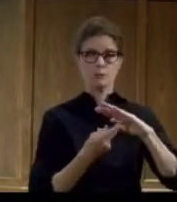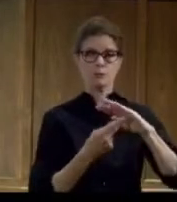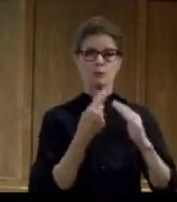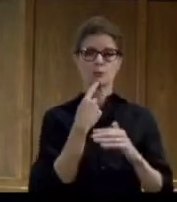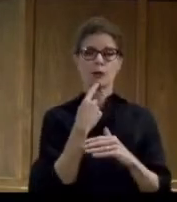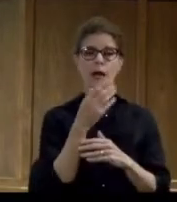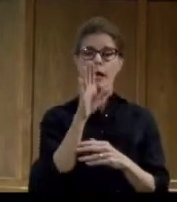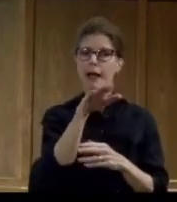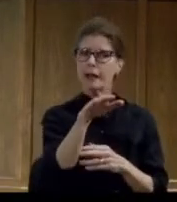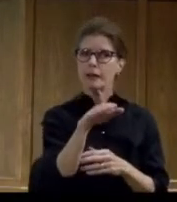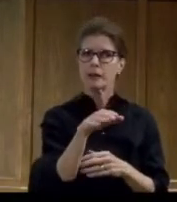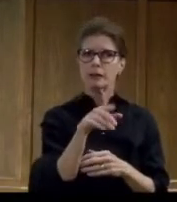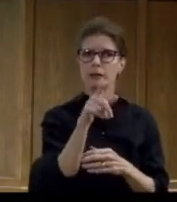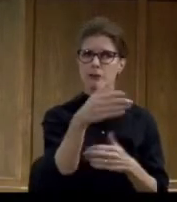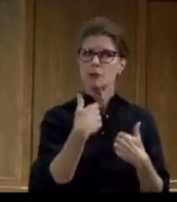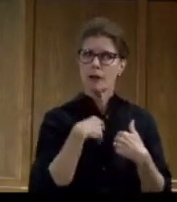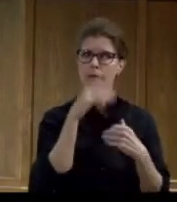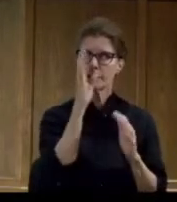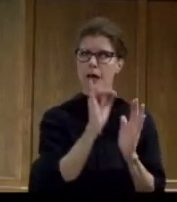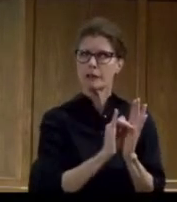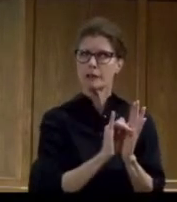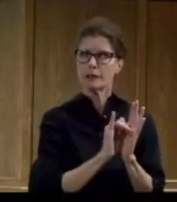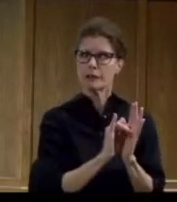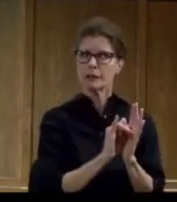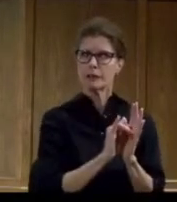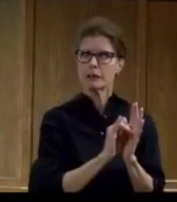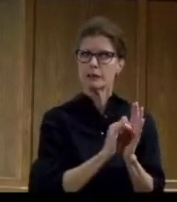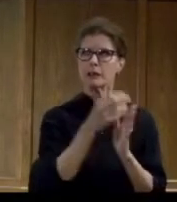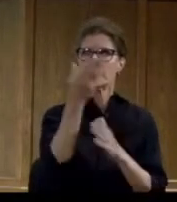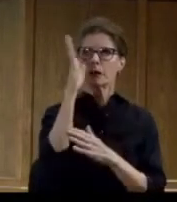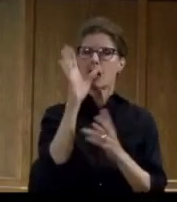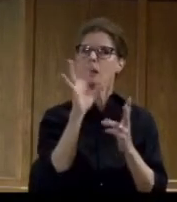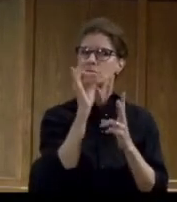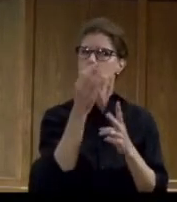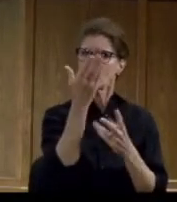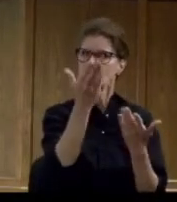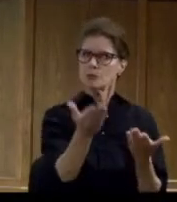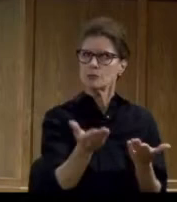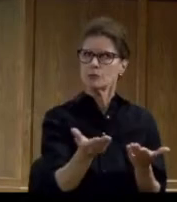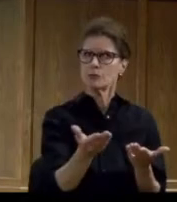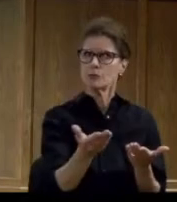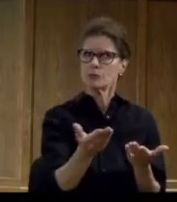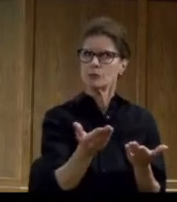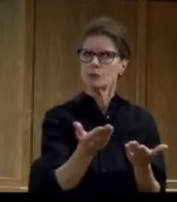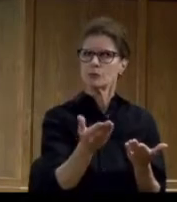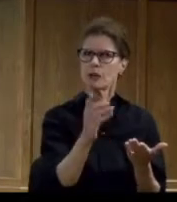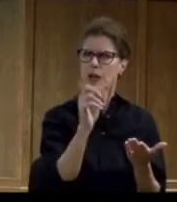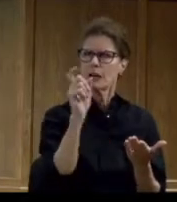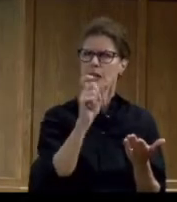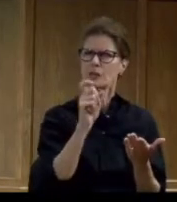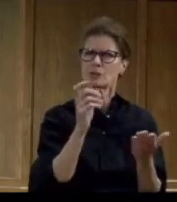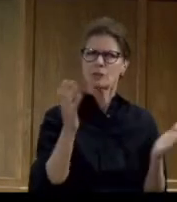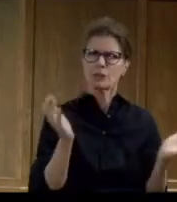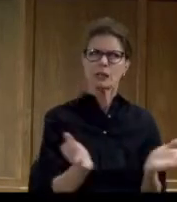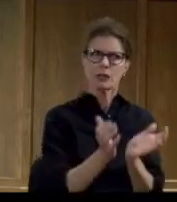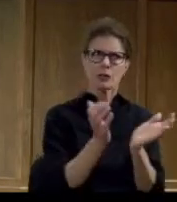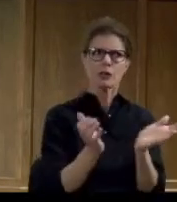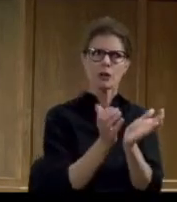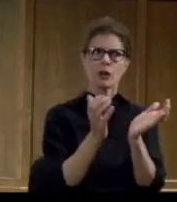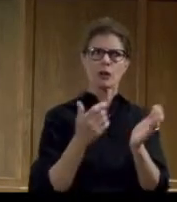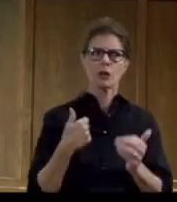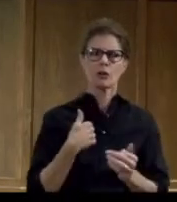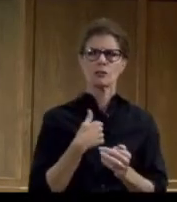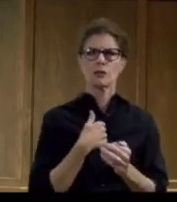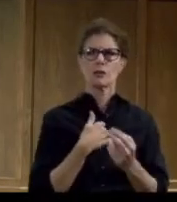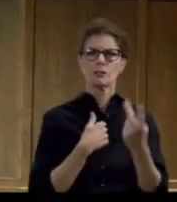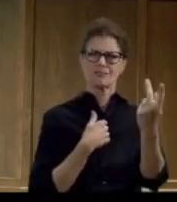you've been chosen by God. And this can also be an encouragement to us, because I know you have days, because I have days